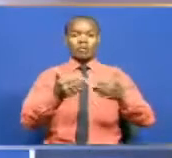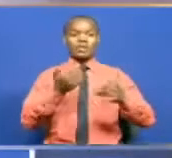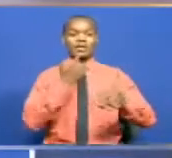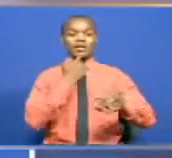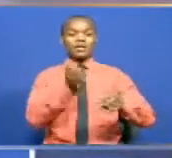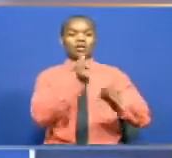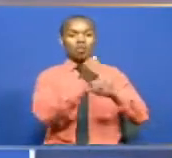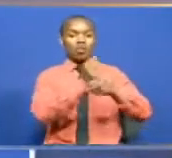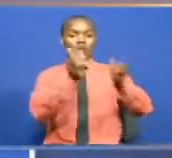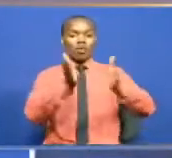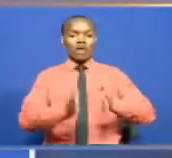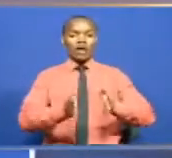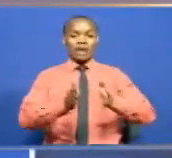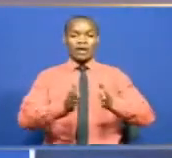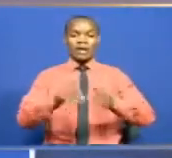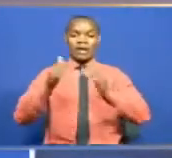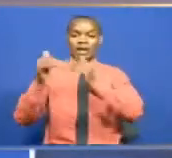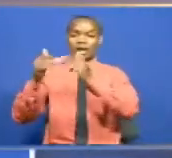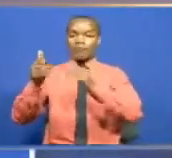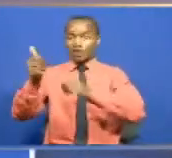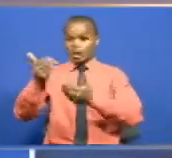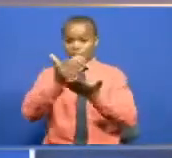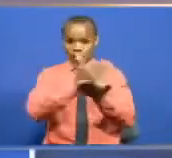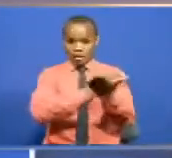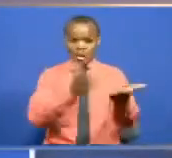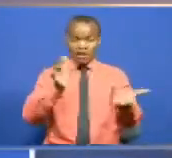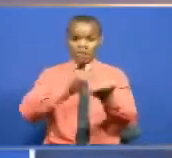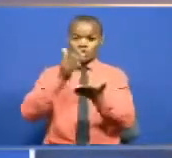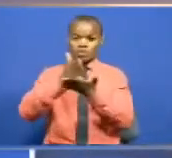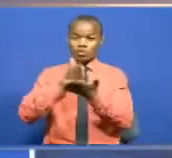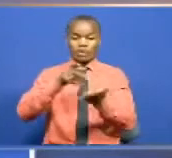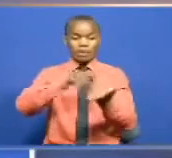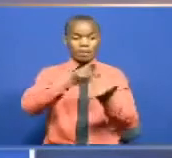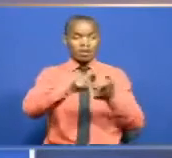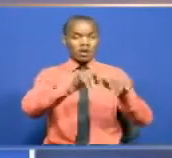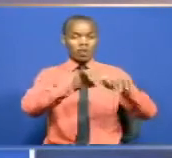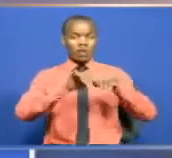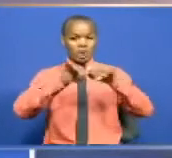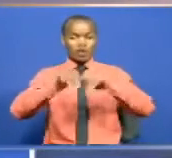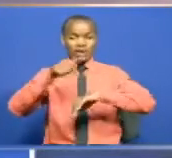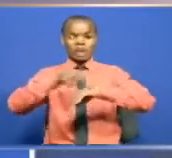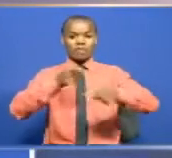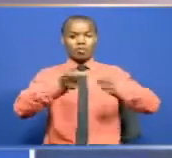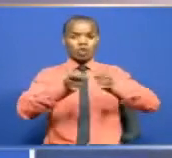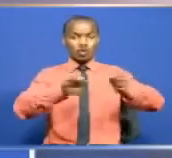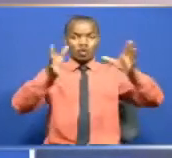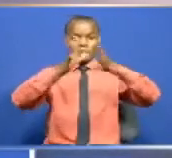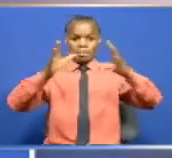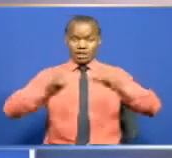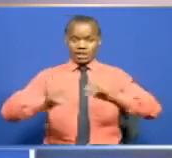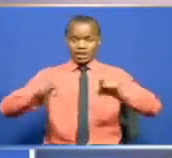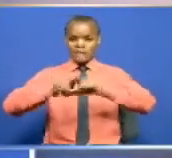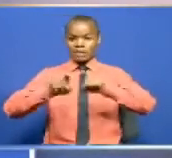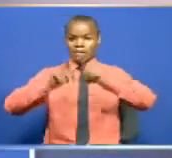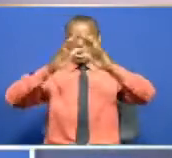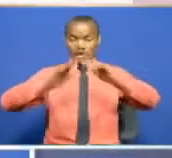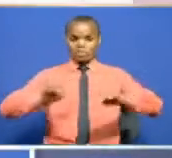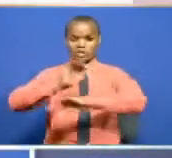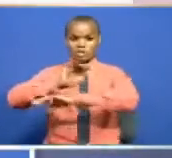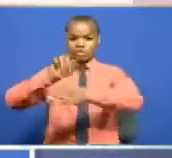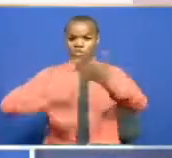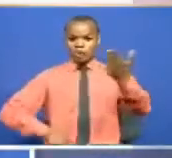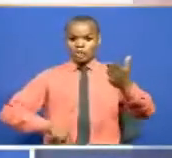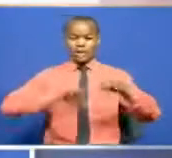from Cohort A of the program that their pay had been delayed at the control of budget. The State Department of Housing calling for patience from